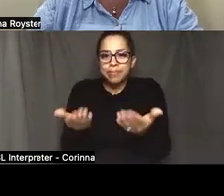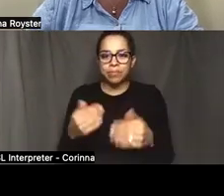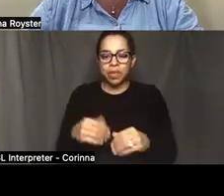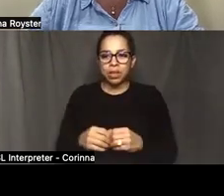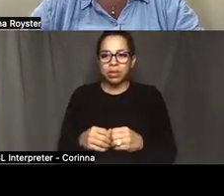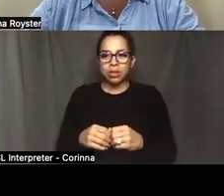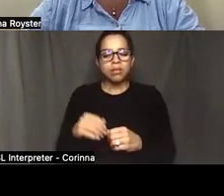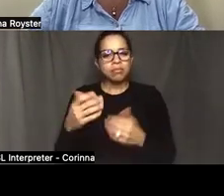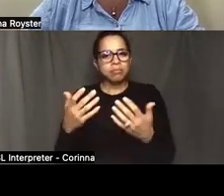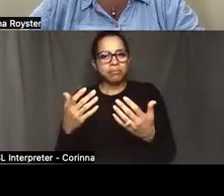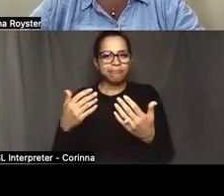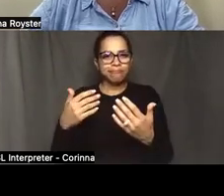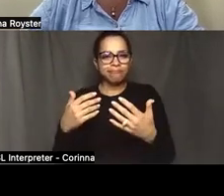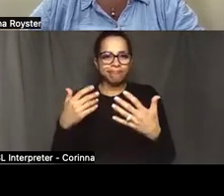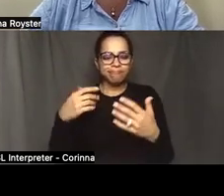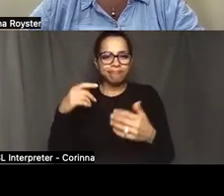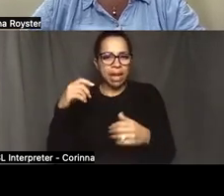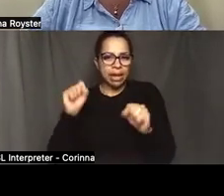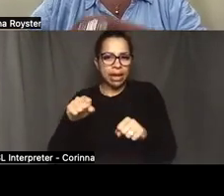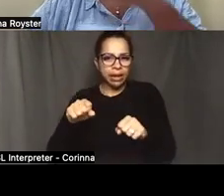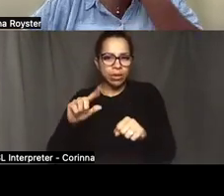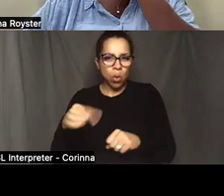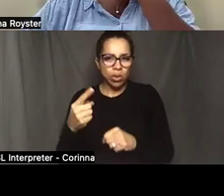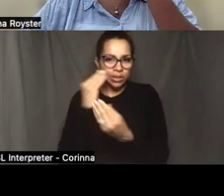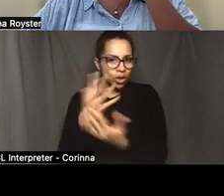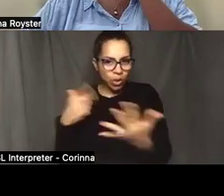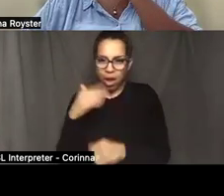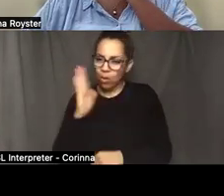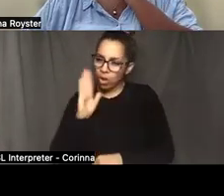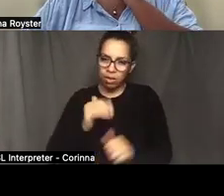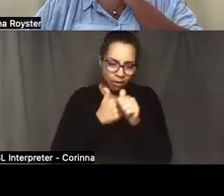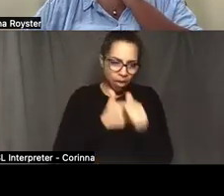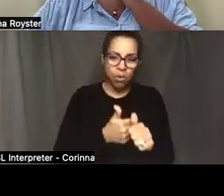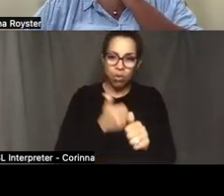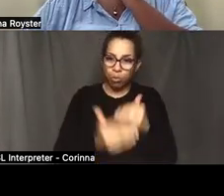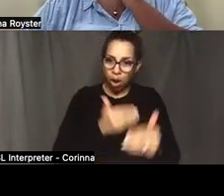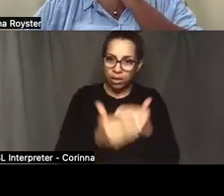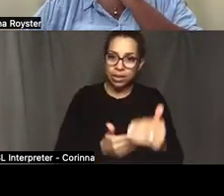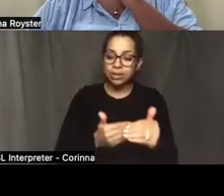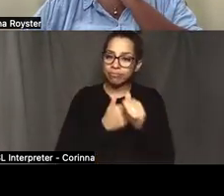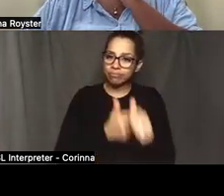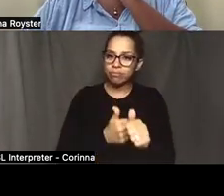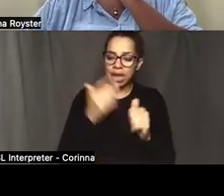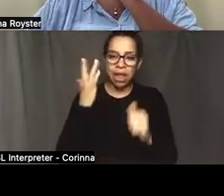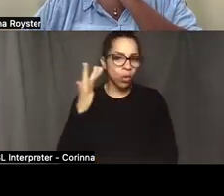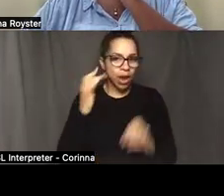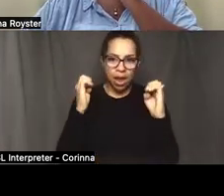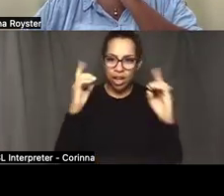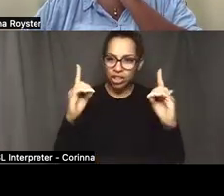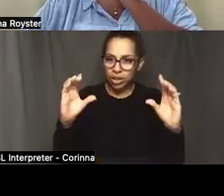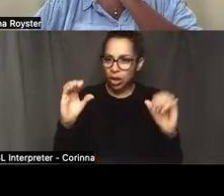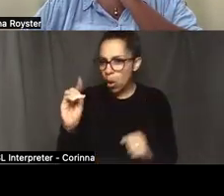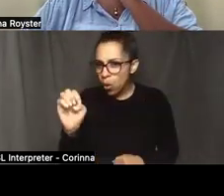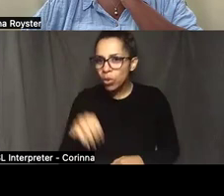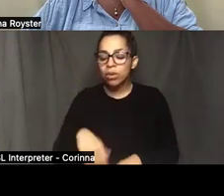what the process is that our board dictates, that our superintendent dictates, and what California Ed Code dictates. That's the only reassurance I can